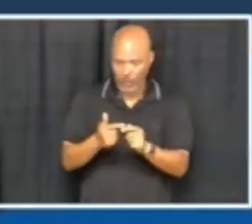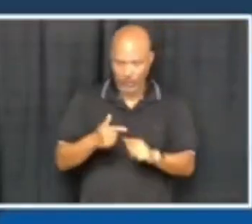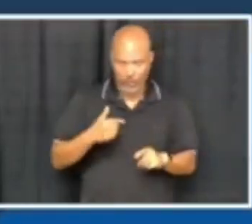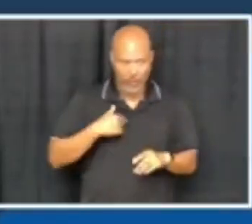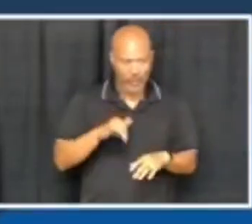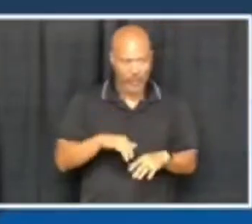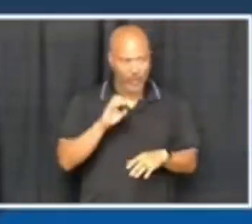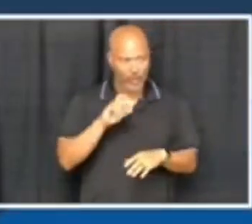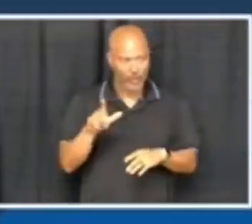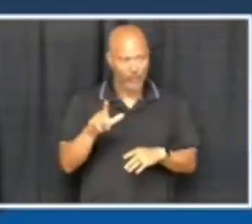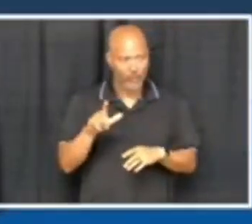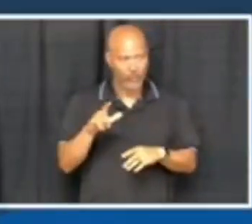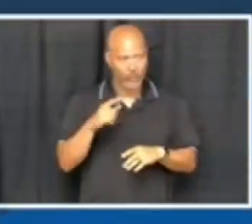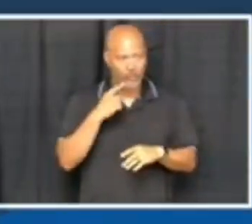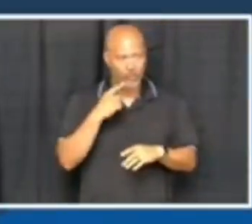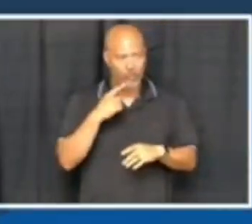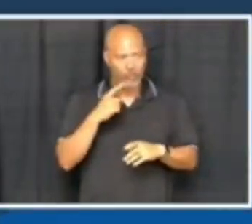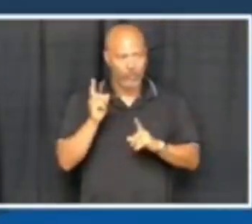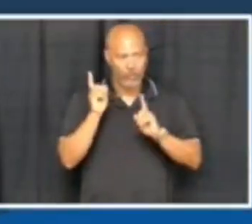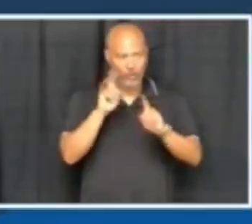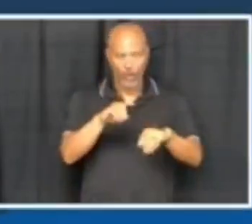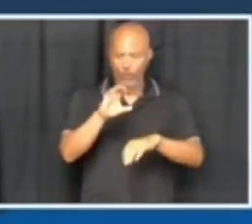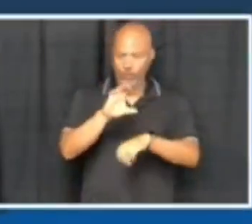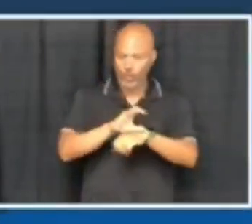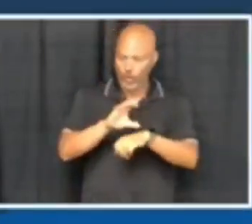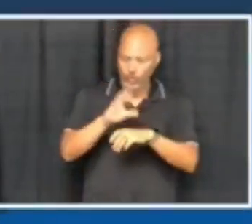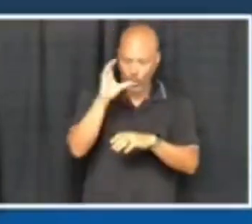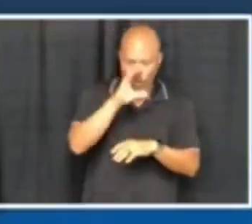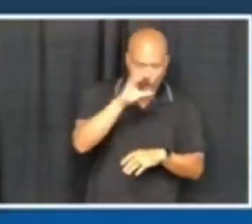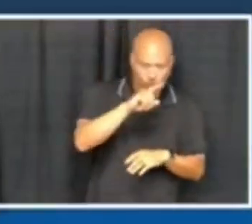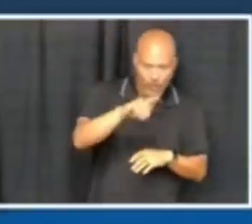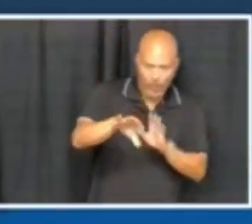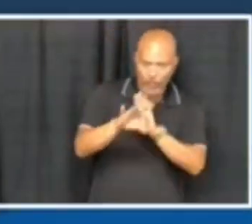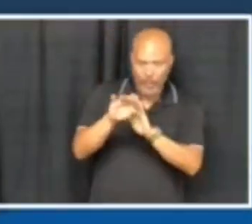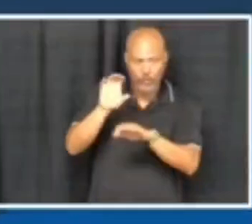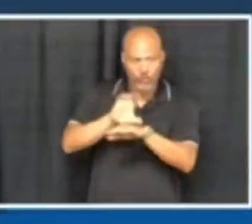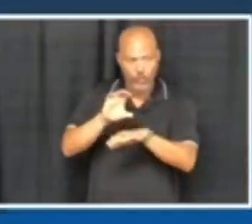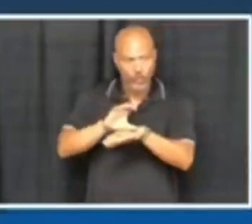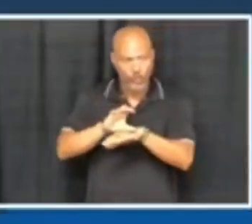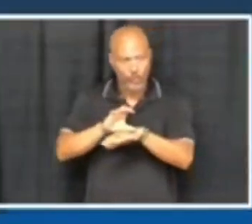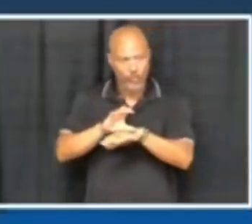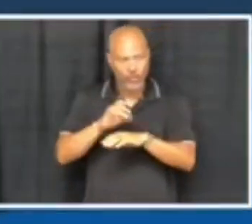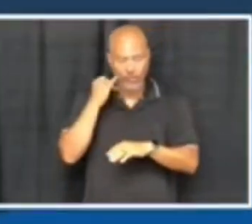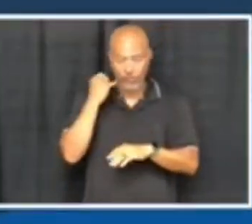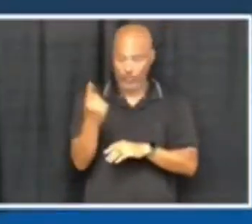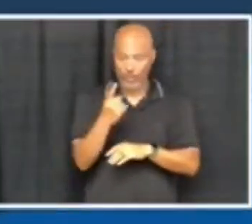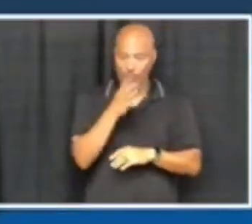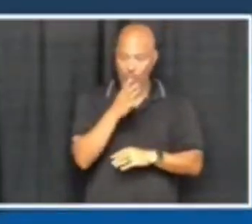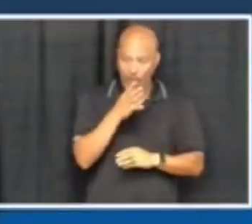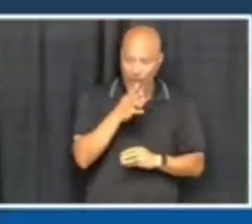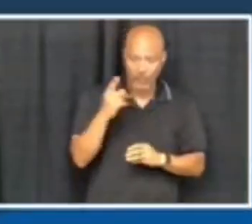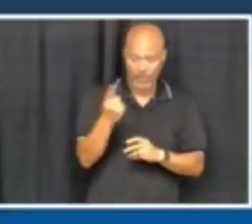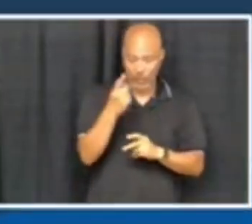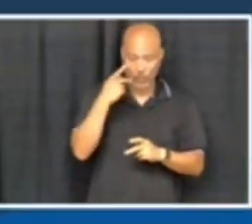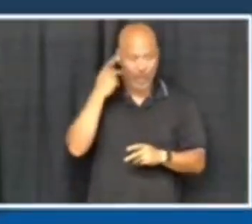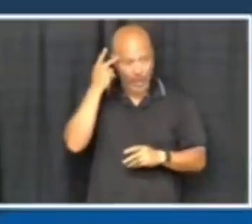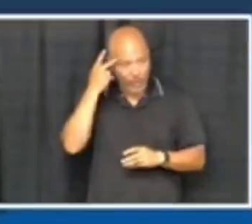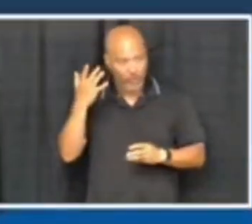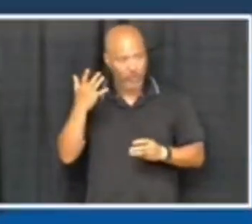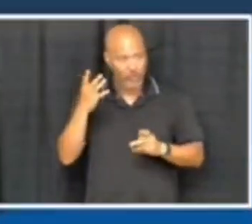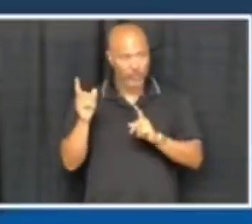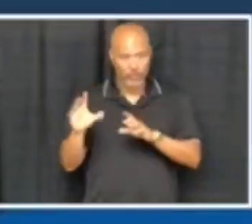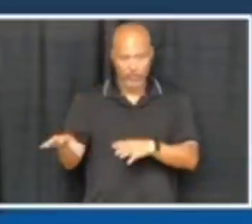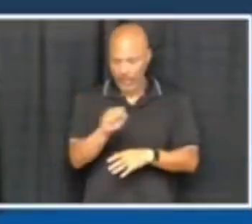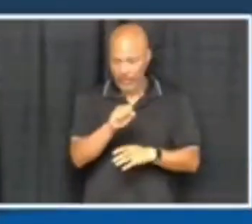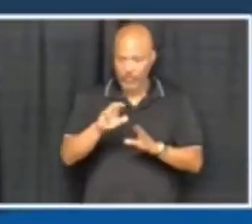the journey. And that's let's just go church shopping. Just pick a church, and especially like if you're a single mom or single parent, take